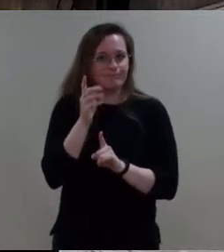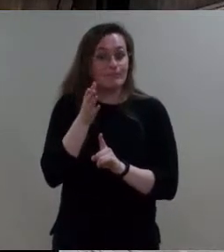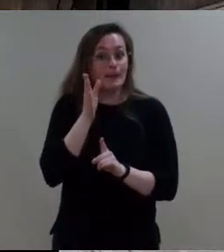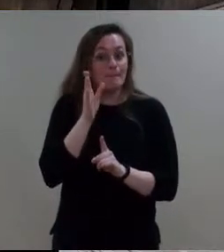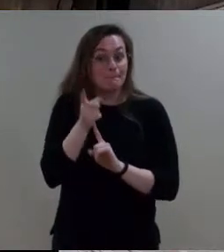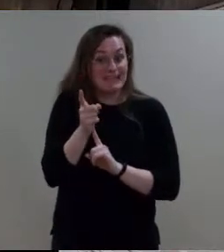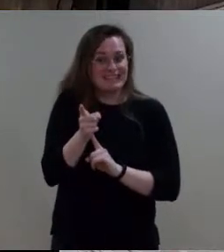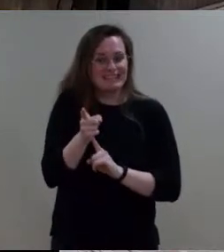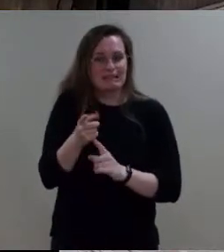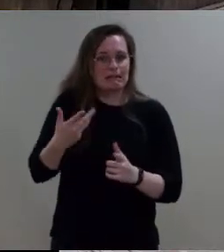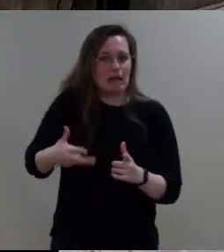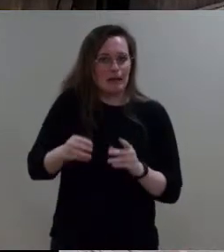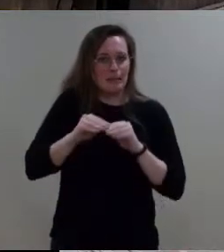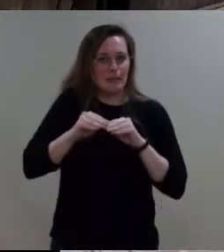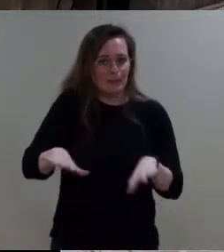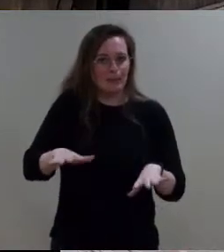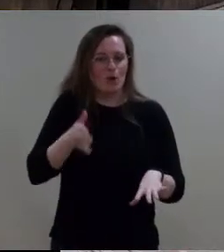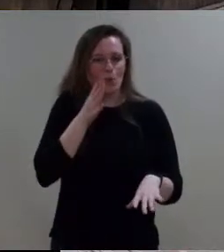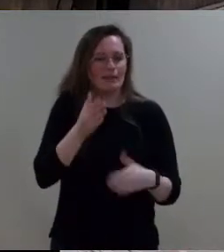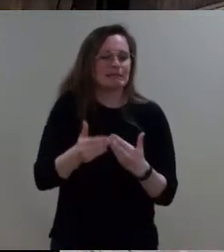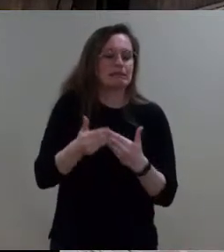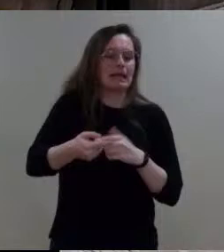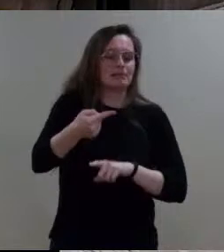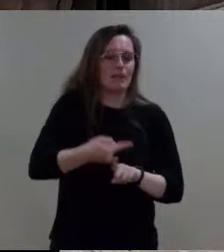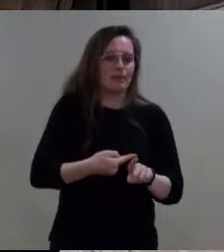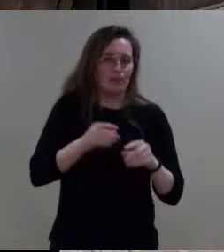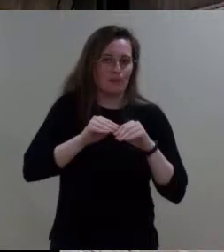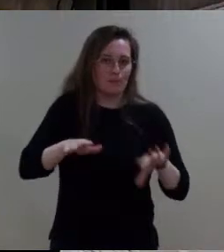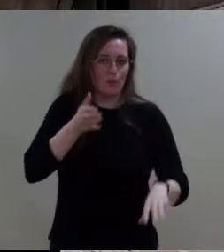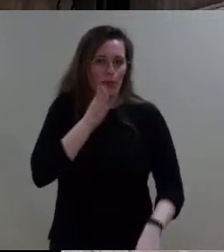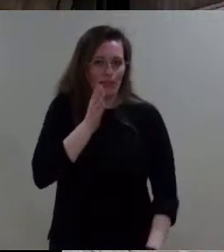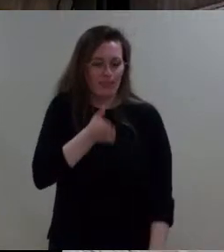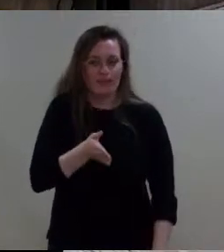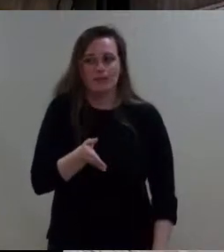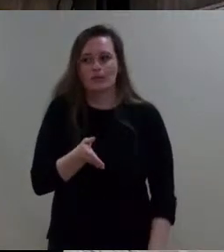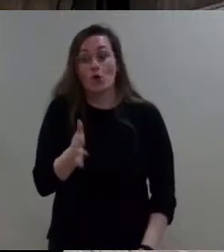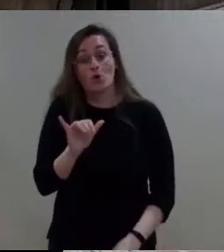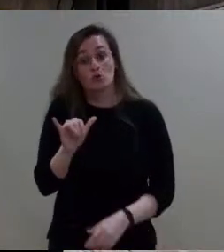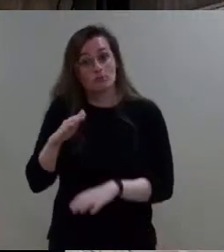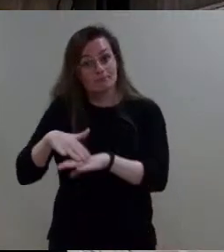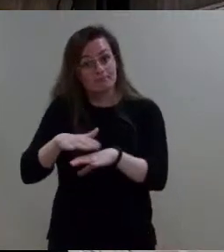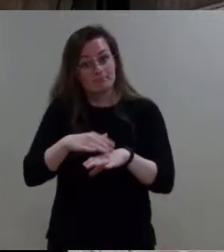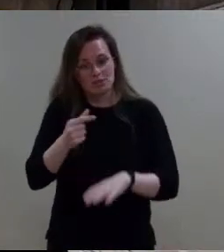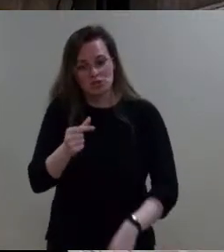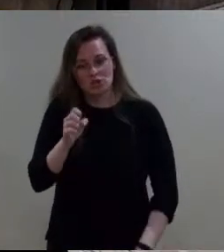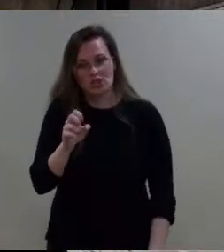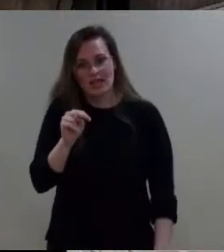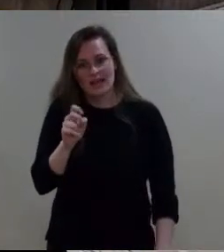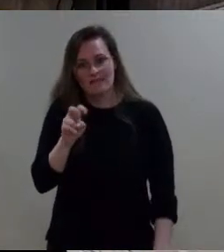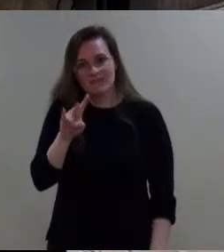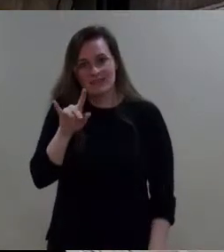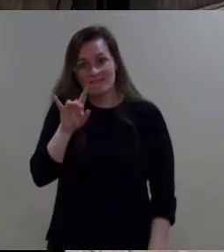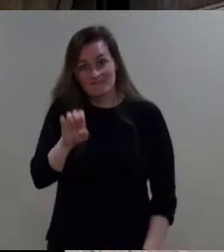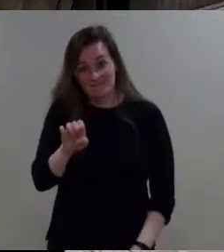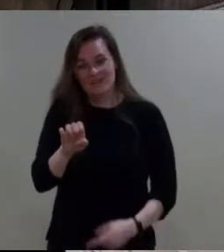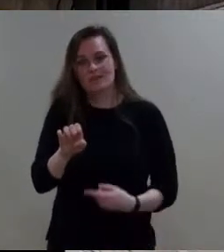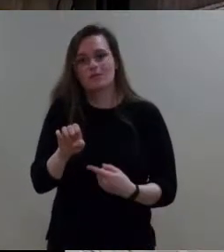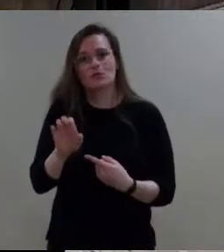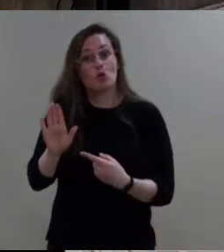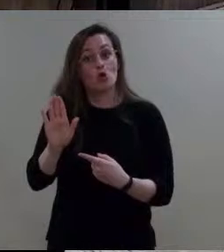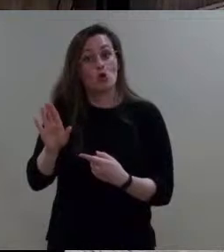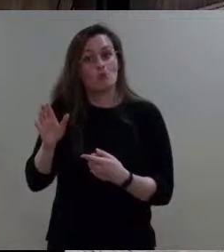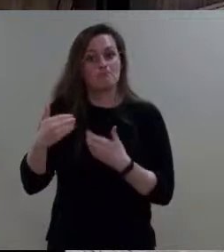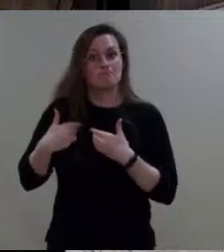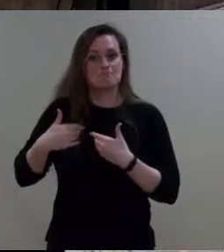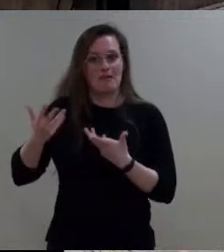next month's report, and I just wanted to make a note that Genevieve has now finished her role there, and they are